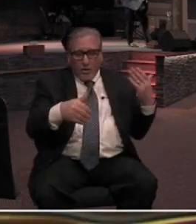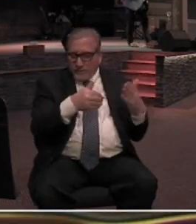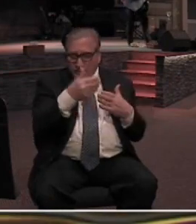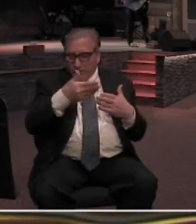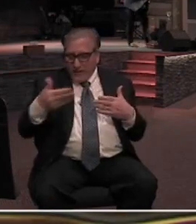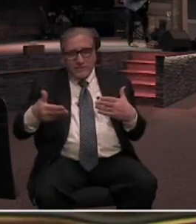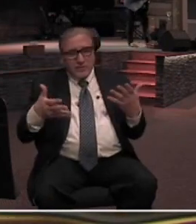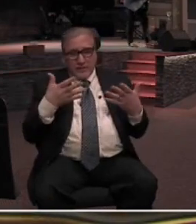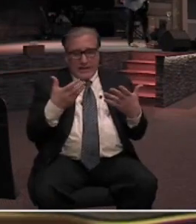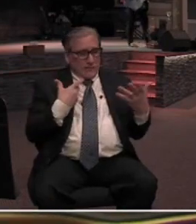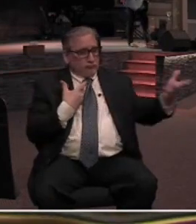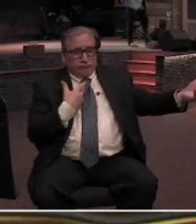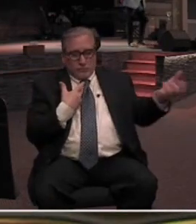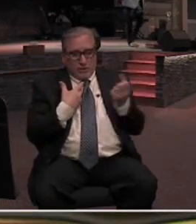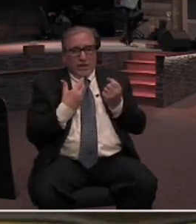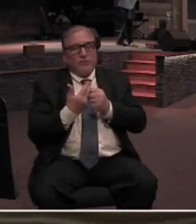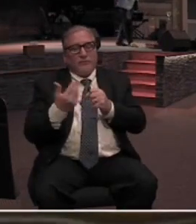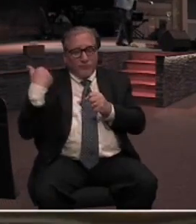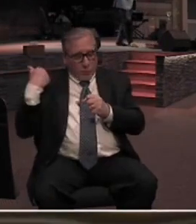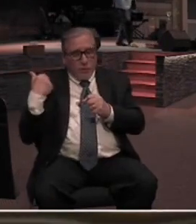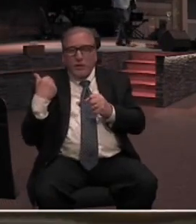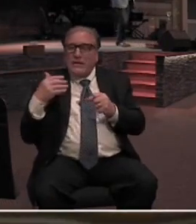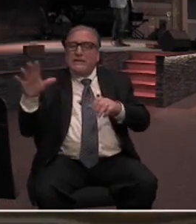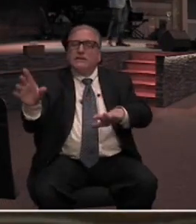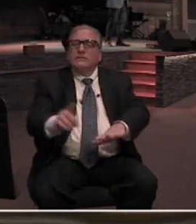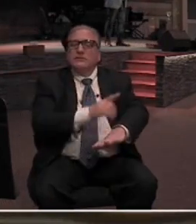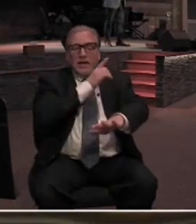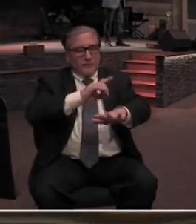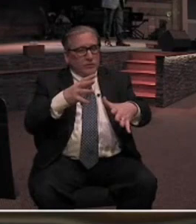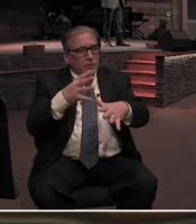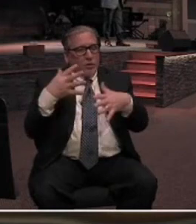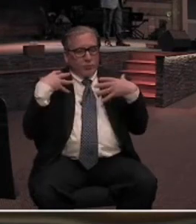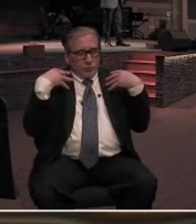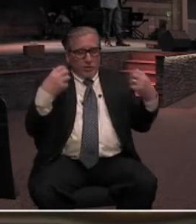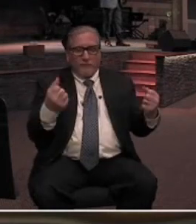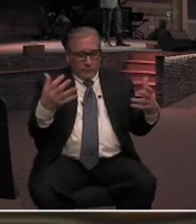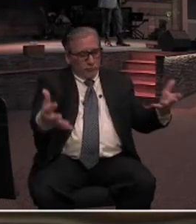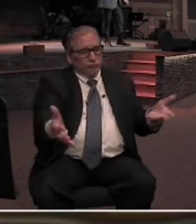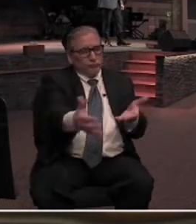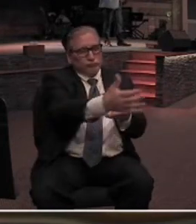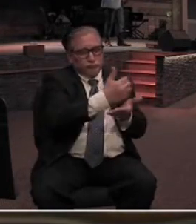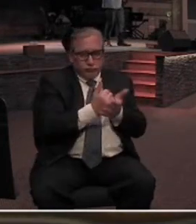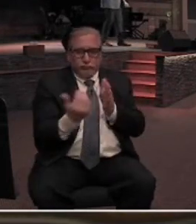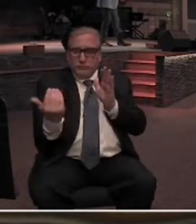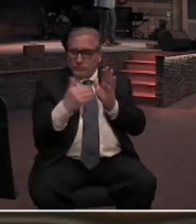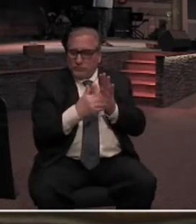anything they had taken to them. David recovered all.